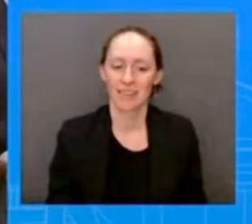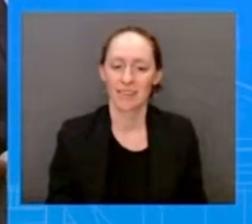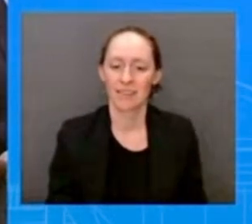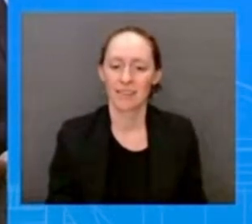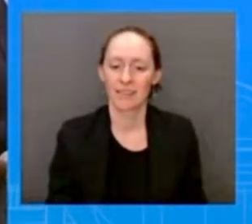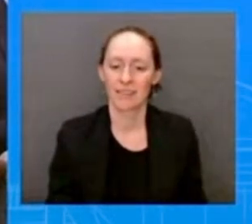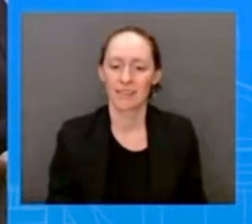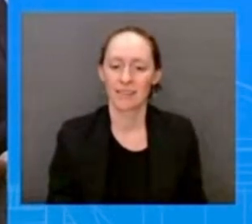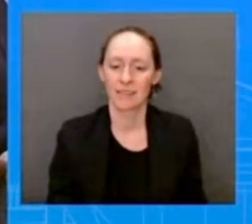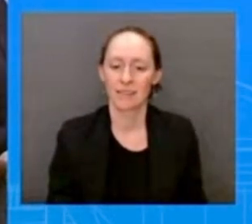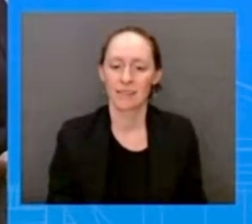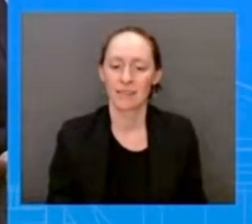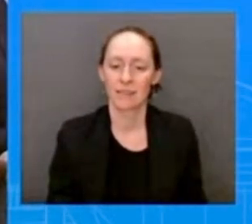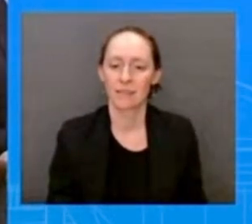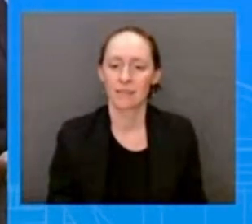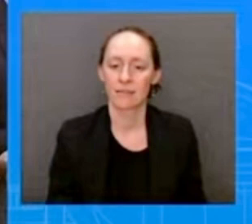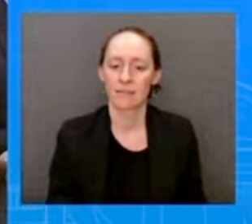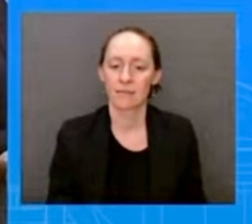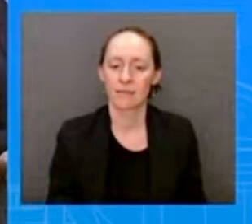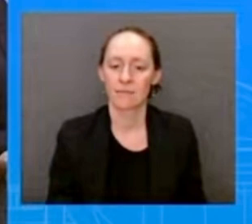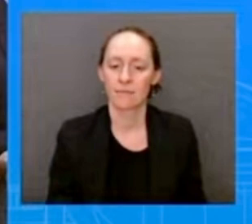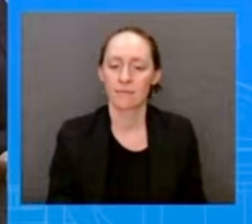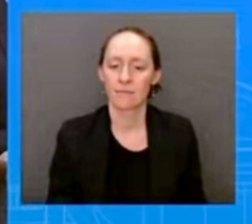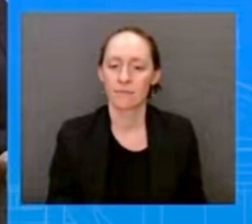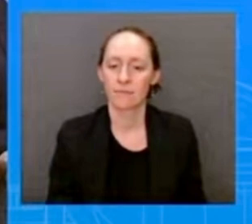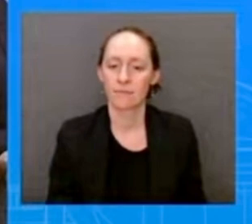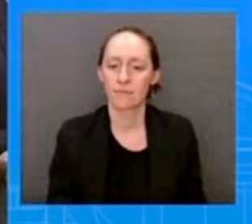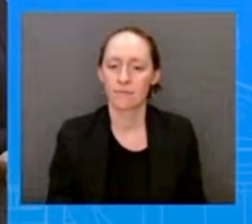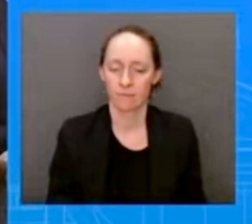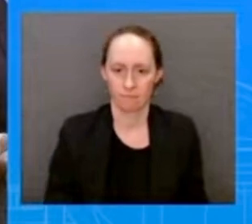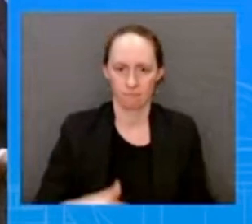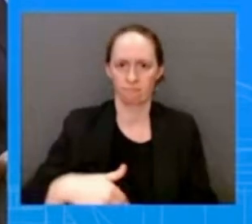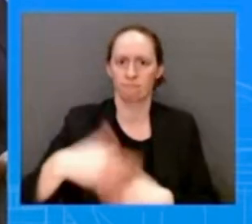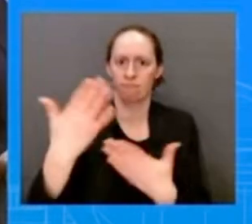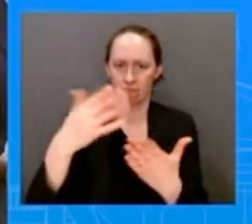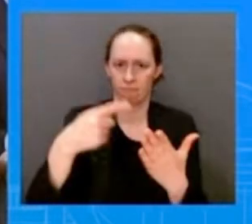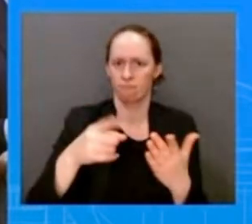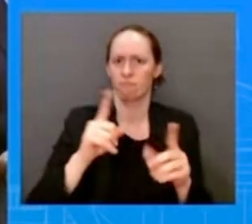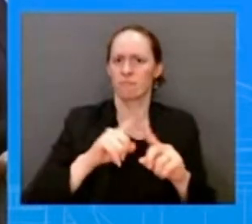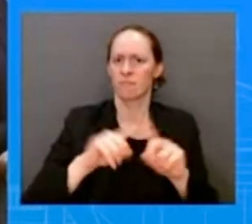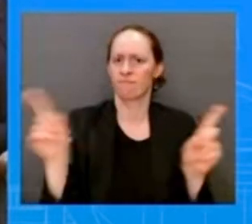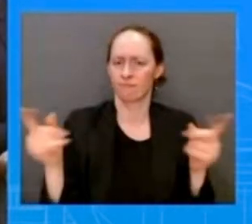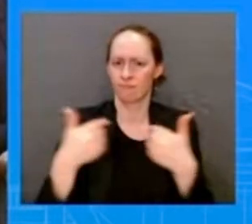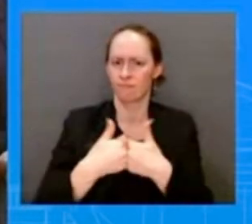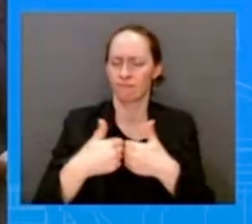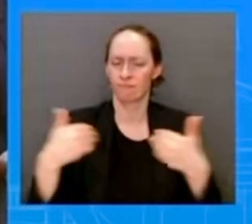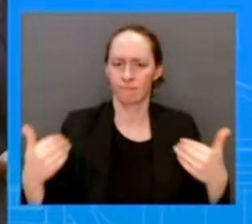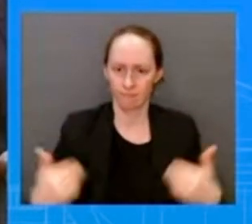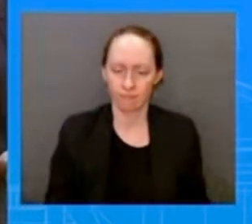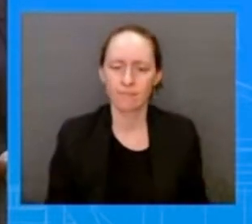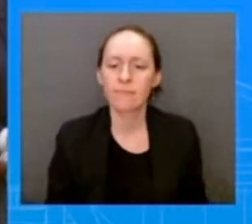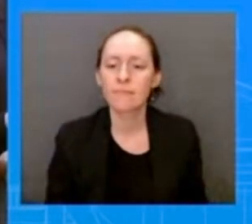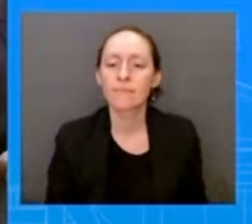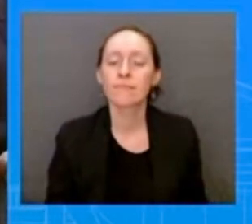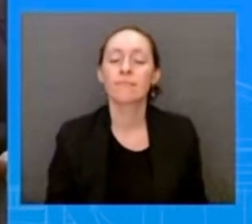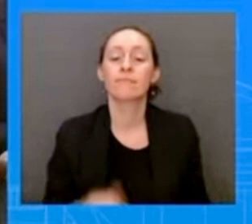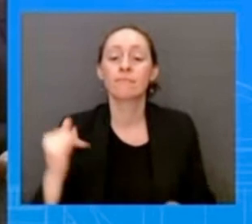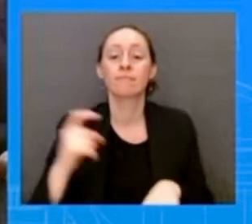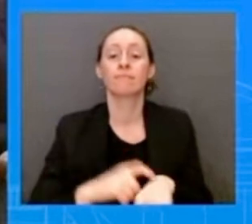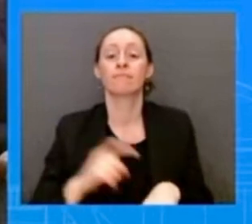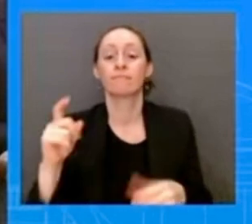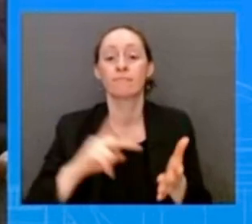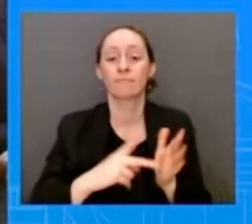Congressional Republican proposal that would override legislation allowing non-citizens to vote in Washington, D.C. elections. If that